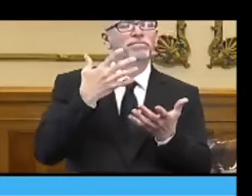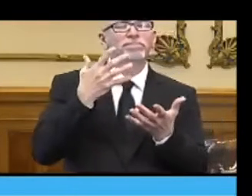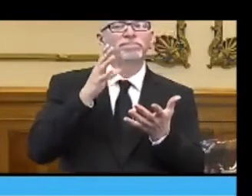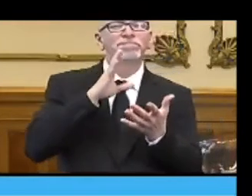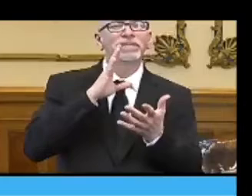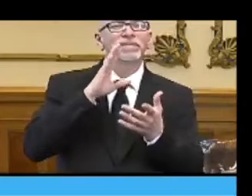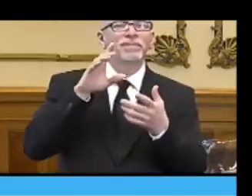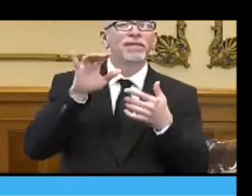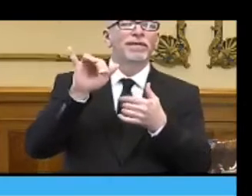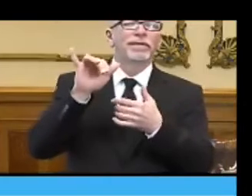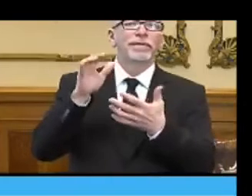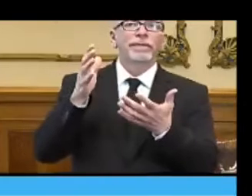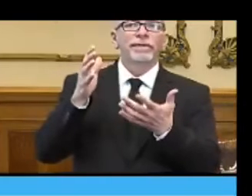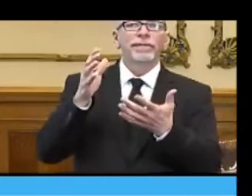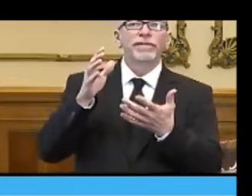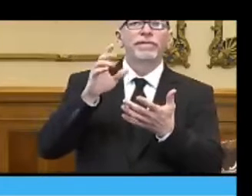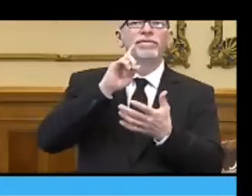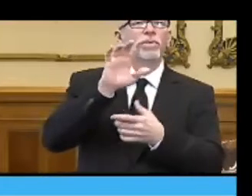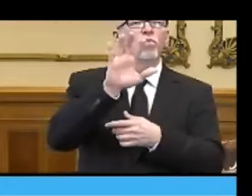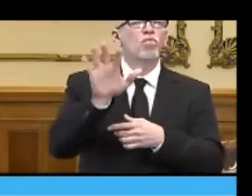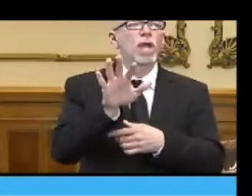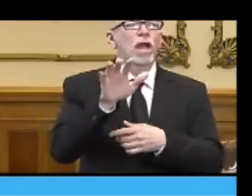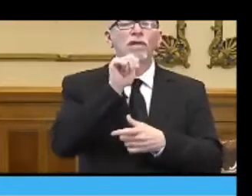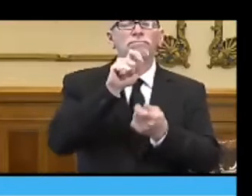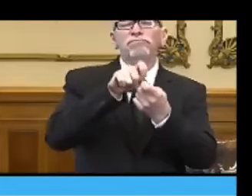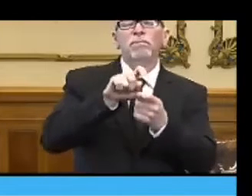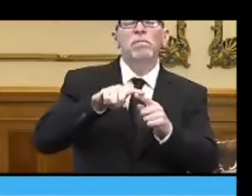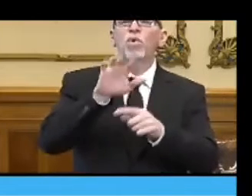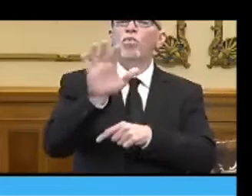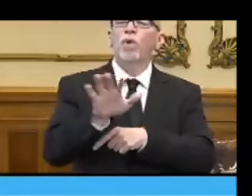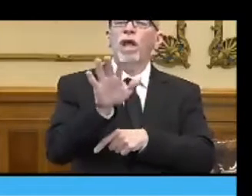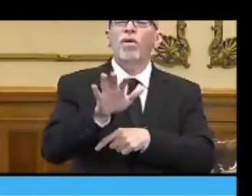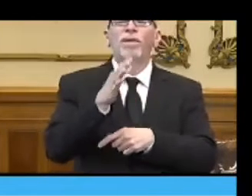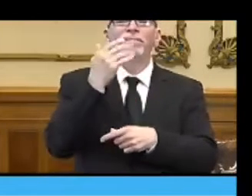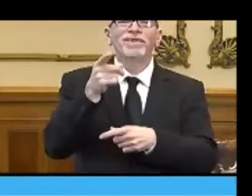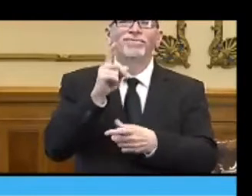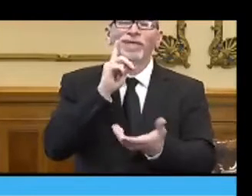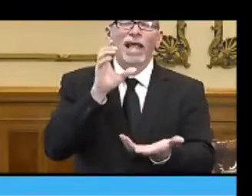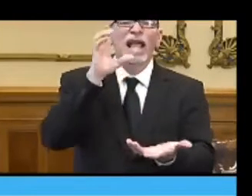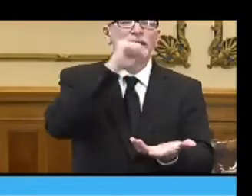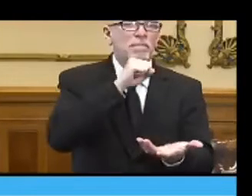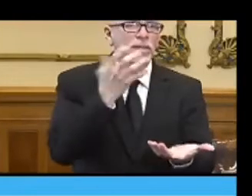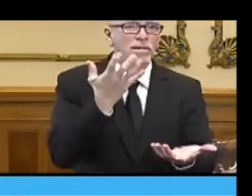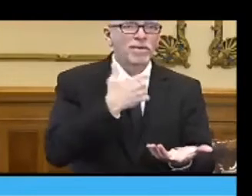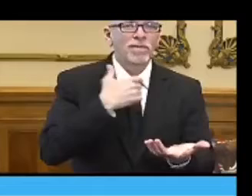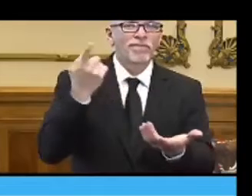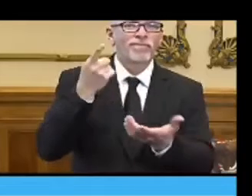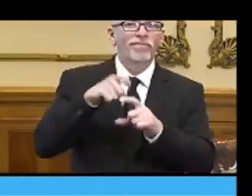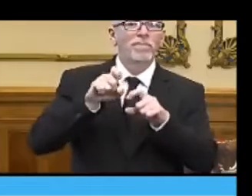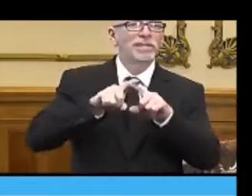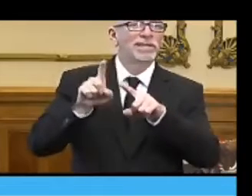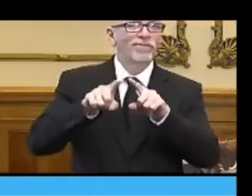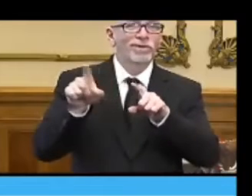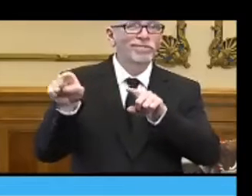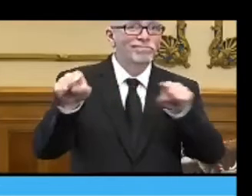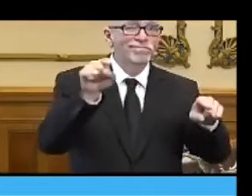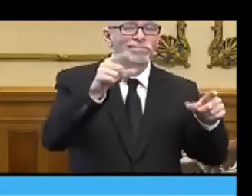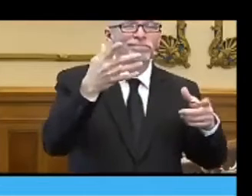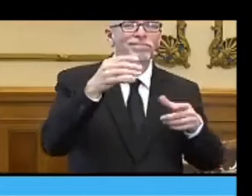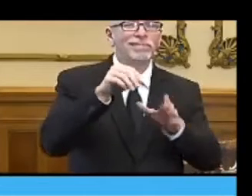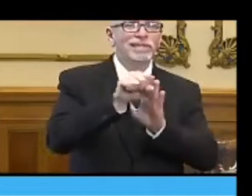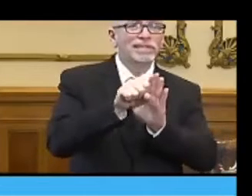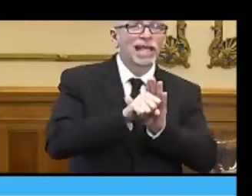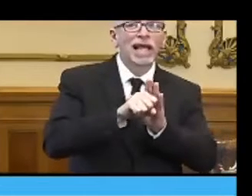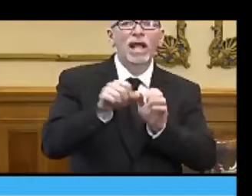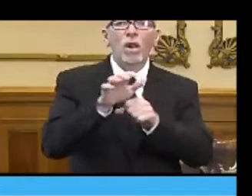terms of very round terms, round numbers, because these are estimates that have come out from various sources, and the state